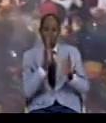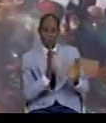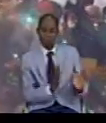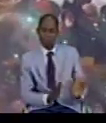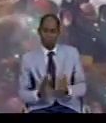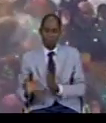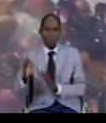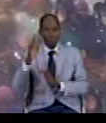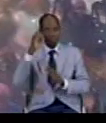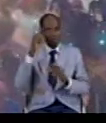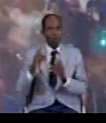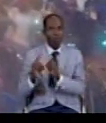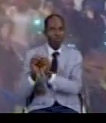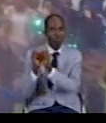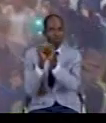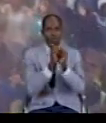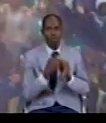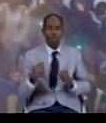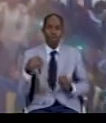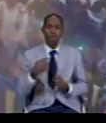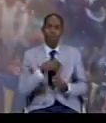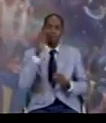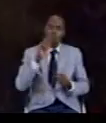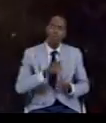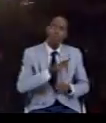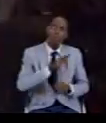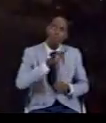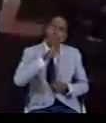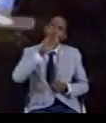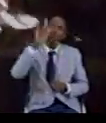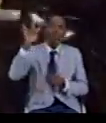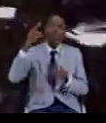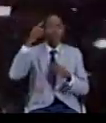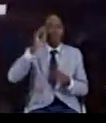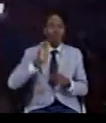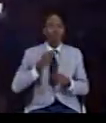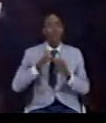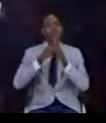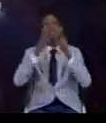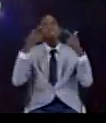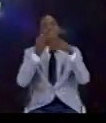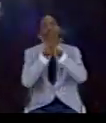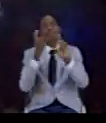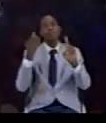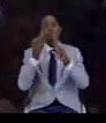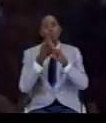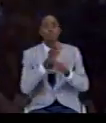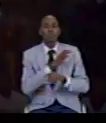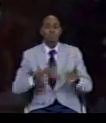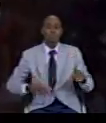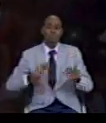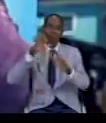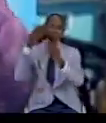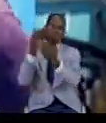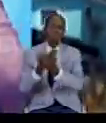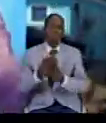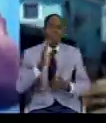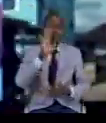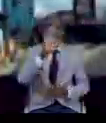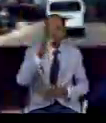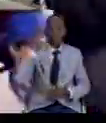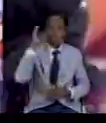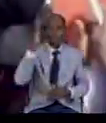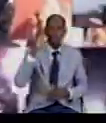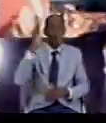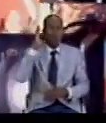for together we must fly to our supernatural deliverance from Christ's destination. Your testimony